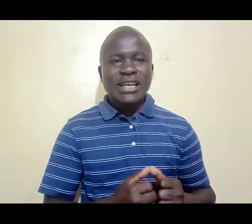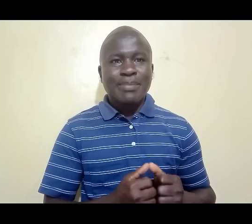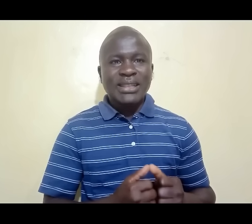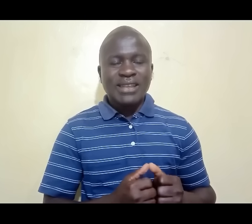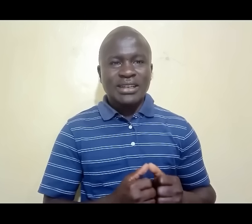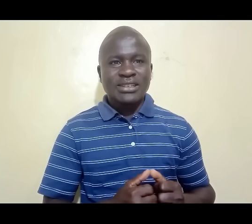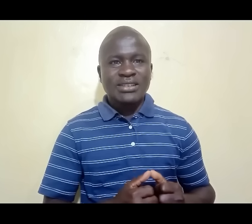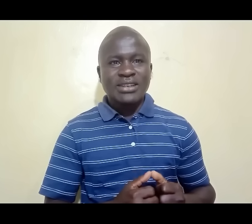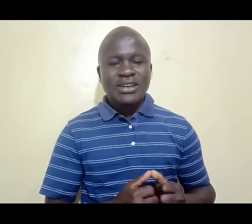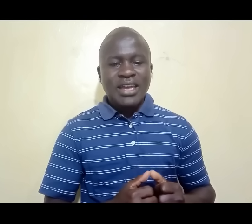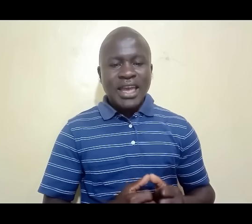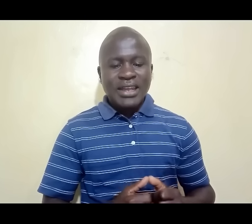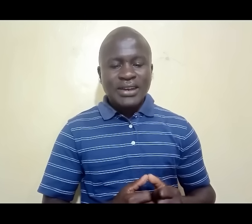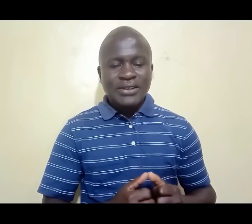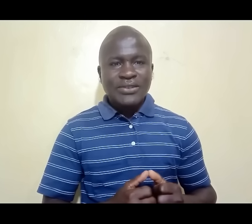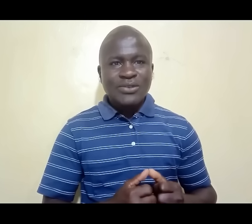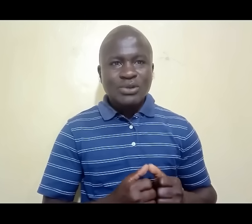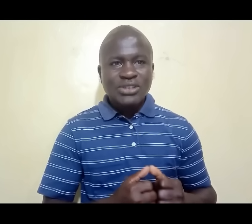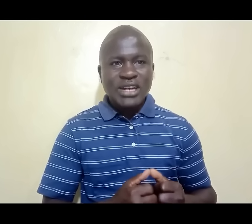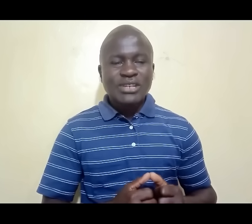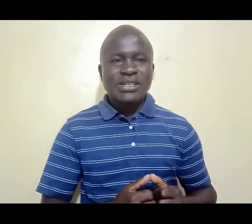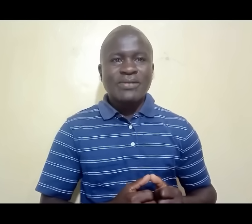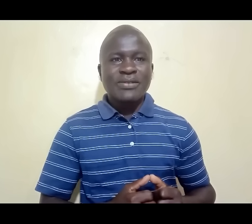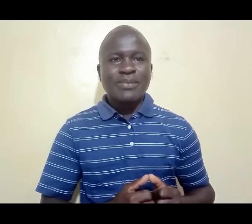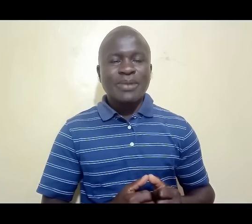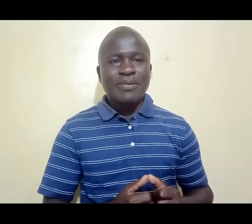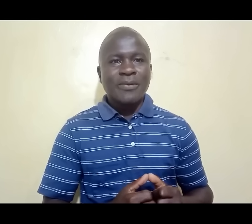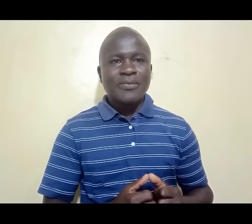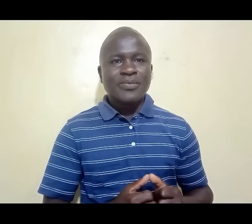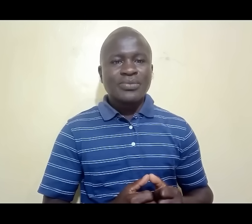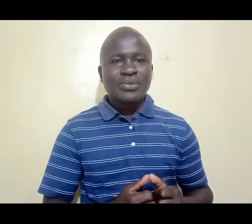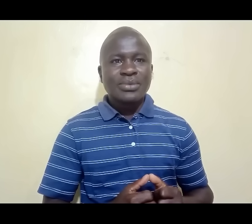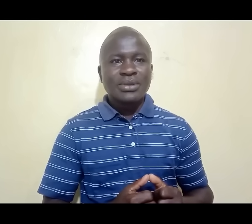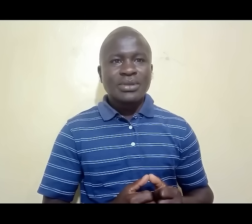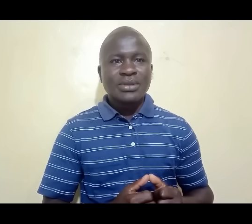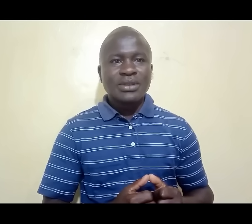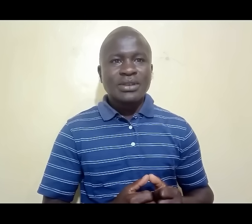against the apartheid and was ready to suffer with the people.